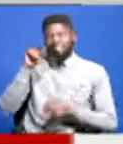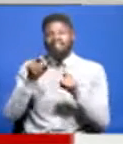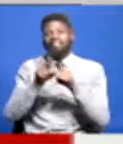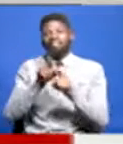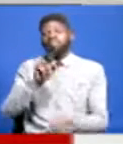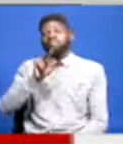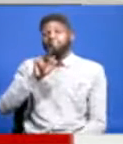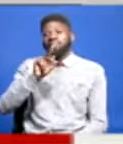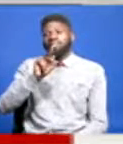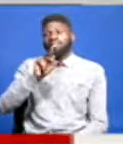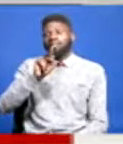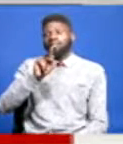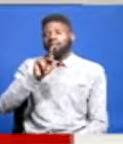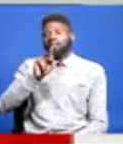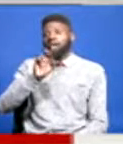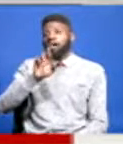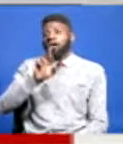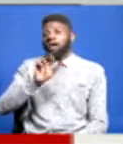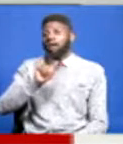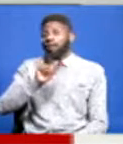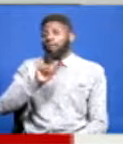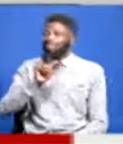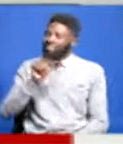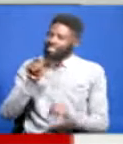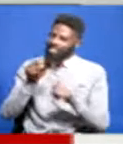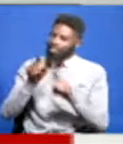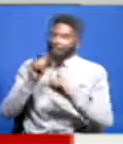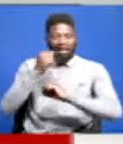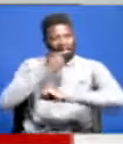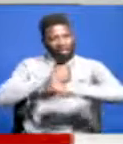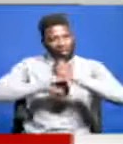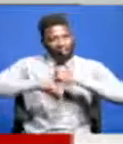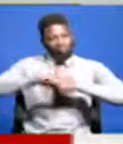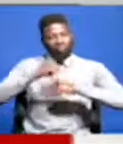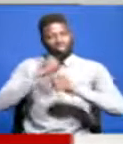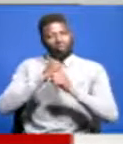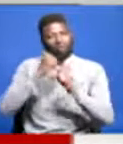to make sure that foreign businesses